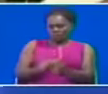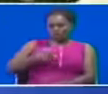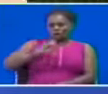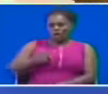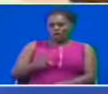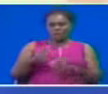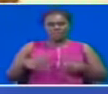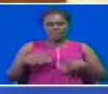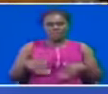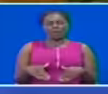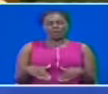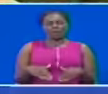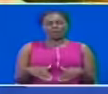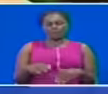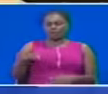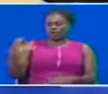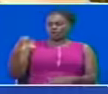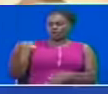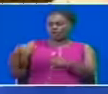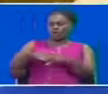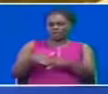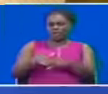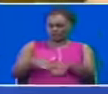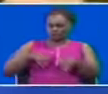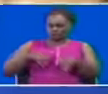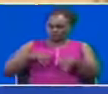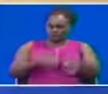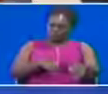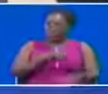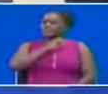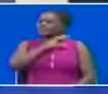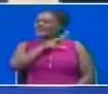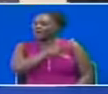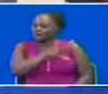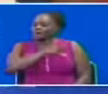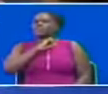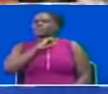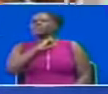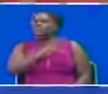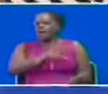orderlies, as court MPs followed behind chanting.